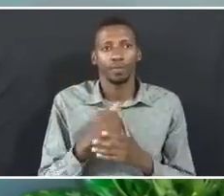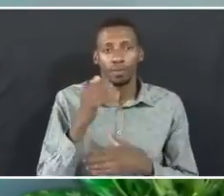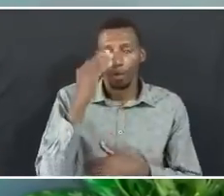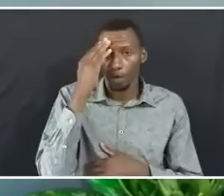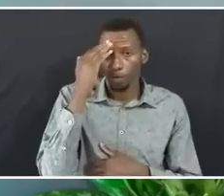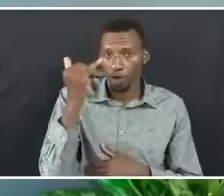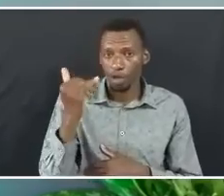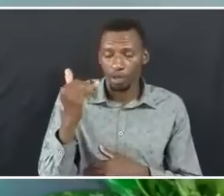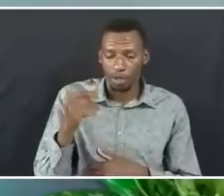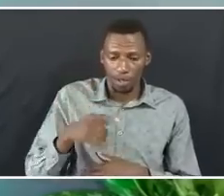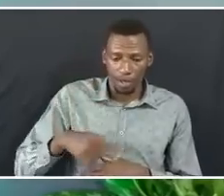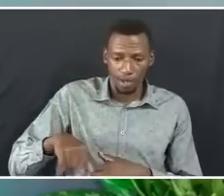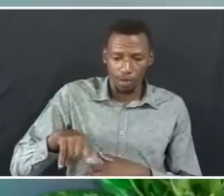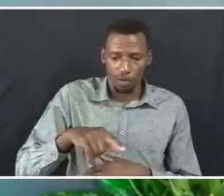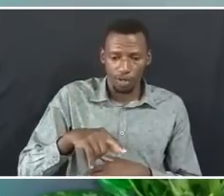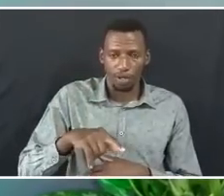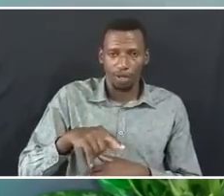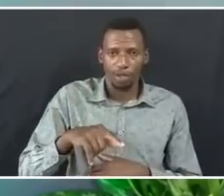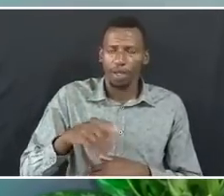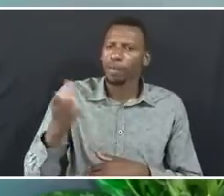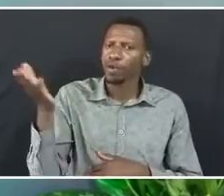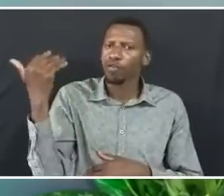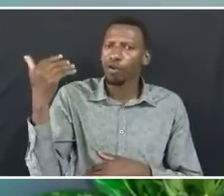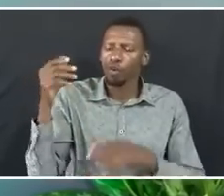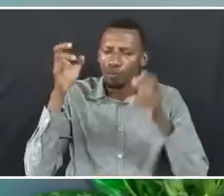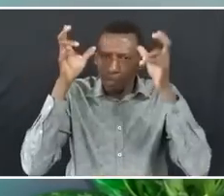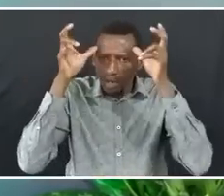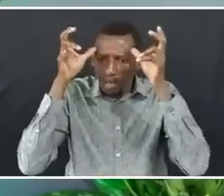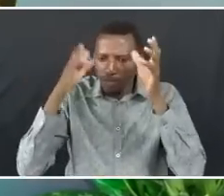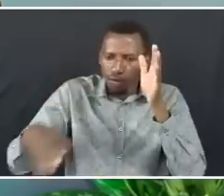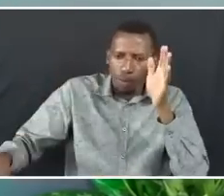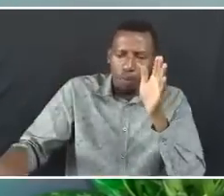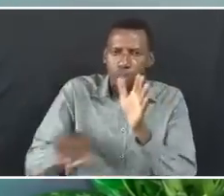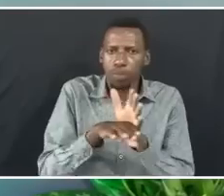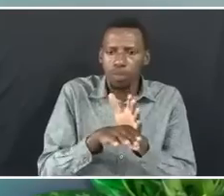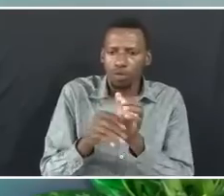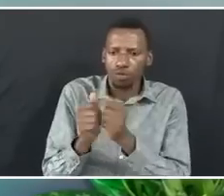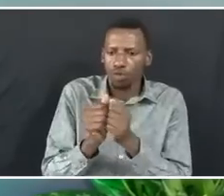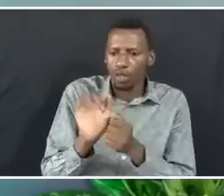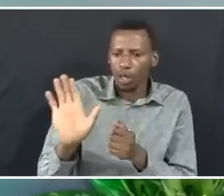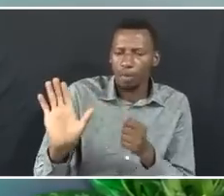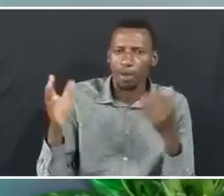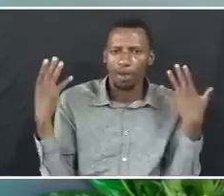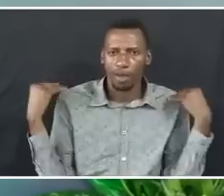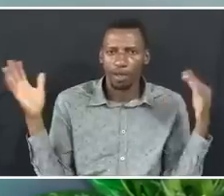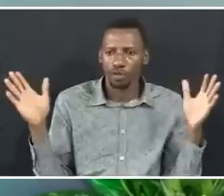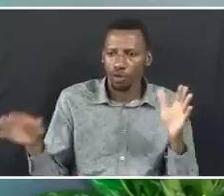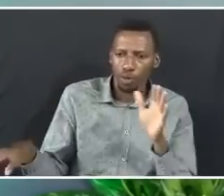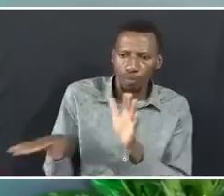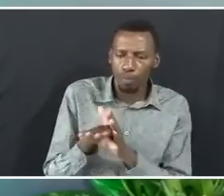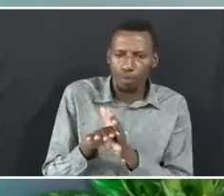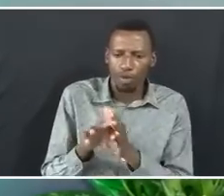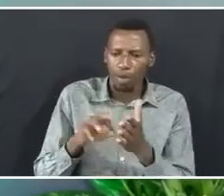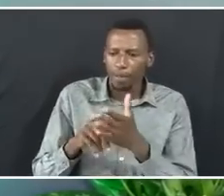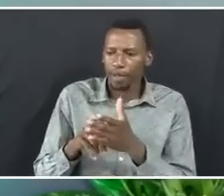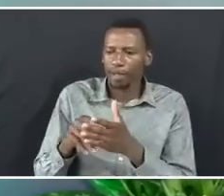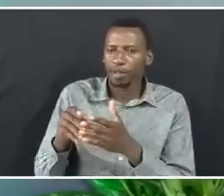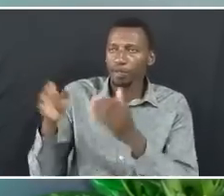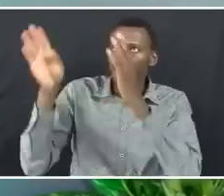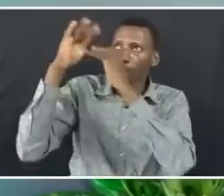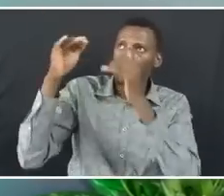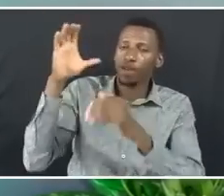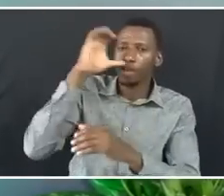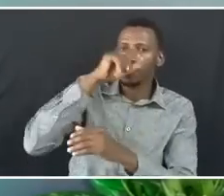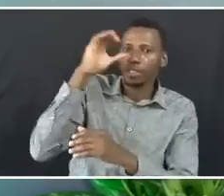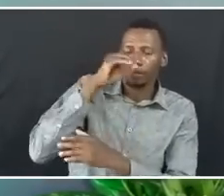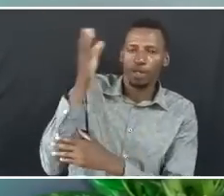Because we are taking up the vacancies that were left by the fallen angels. And that is the sole purpose for